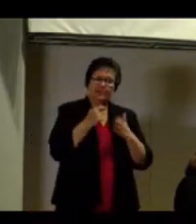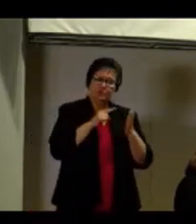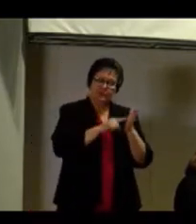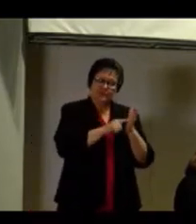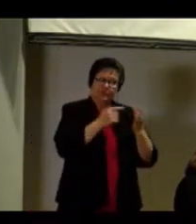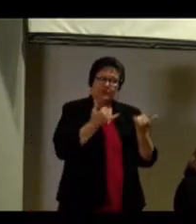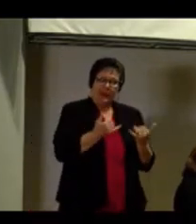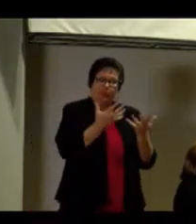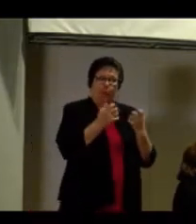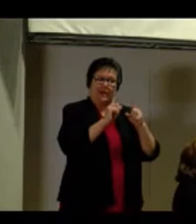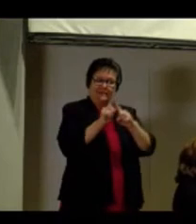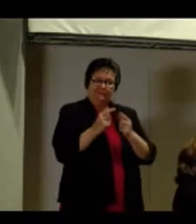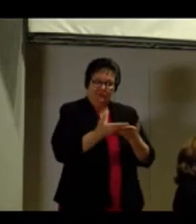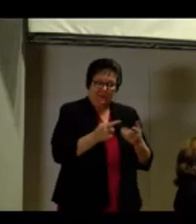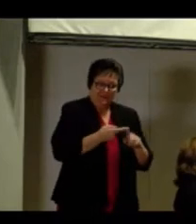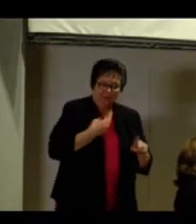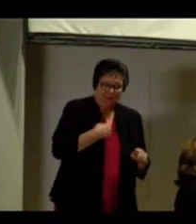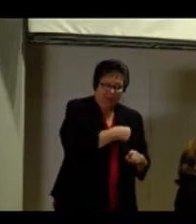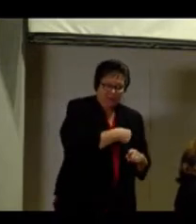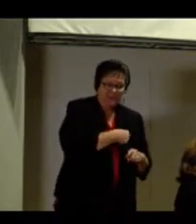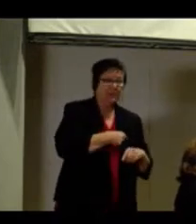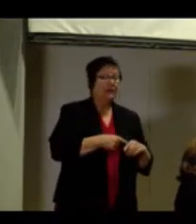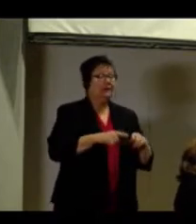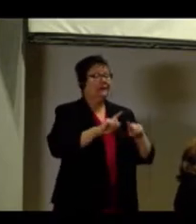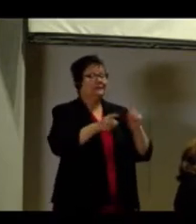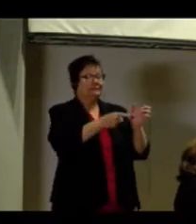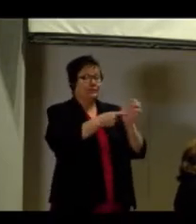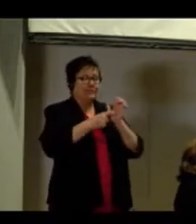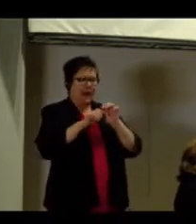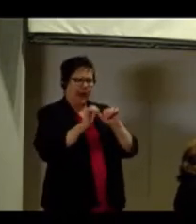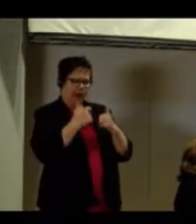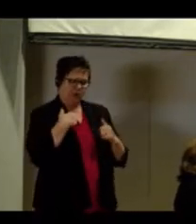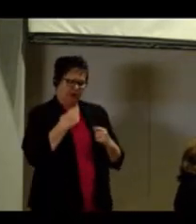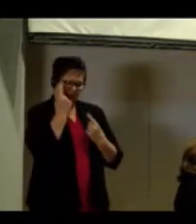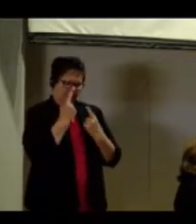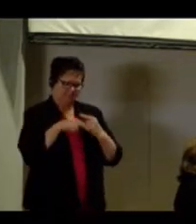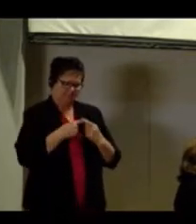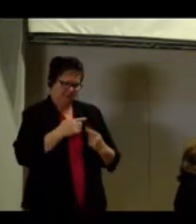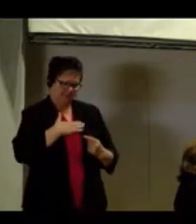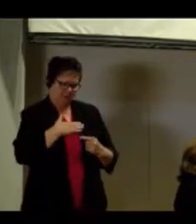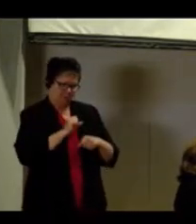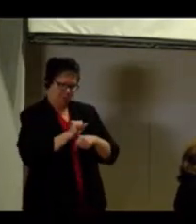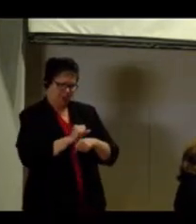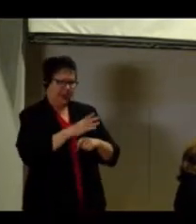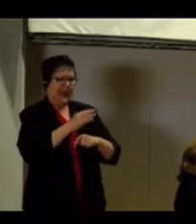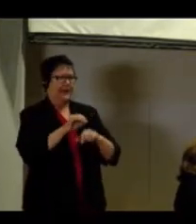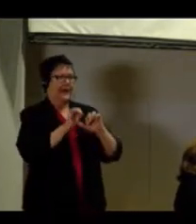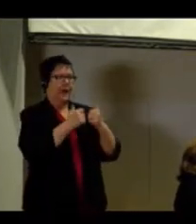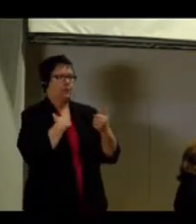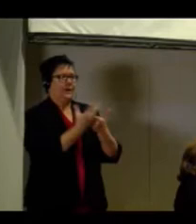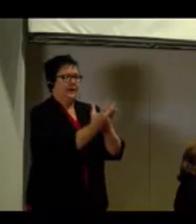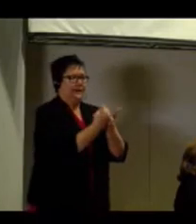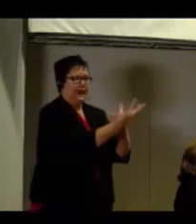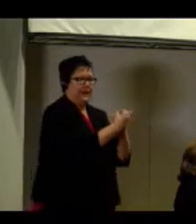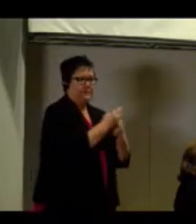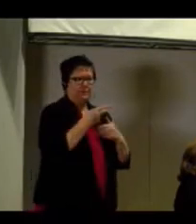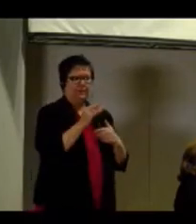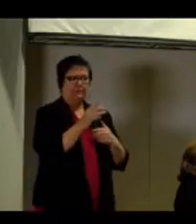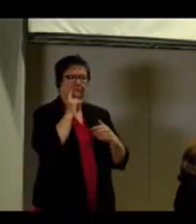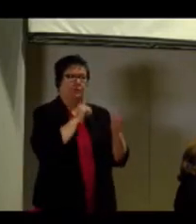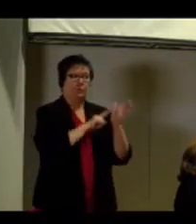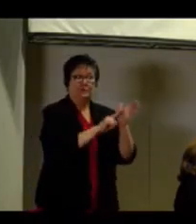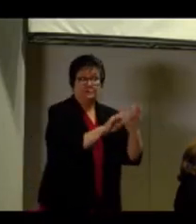us. It places different demands not only on how we think about our work, but what we do in terms of public engagement for the research